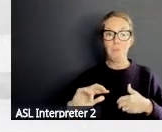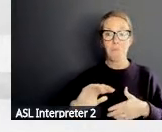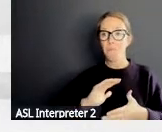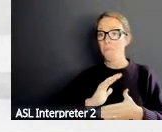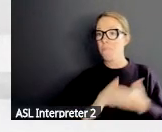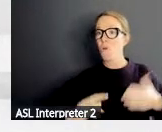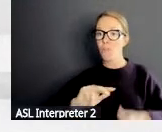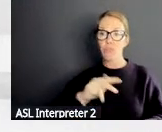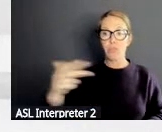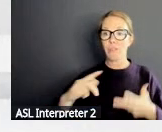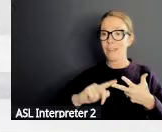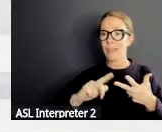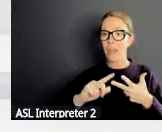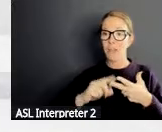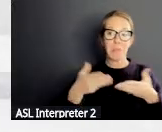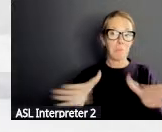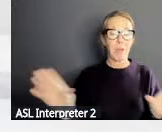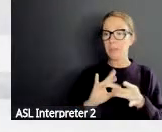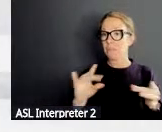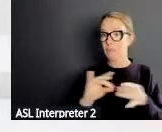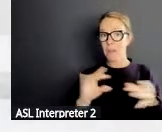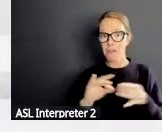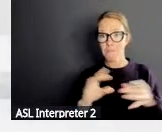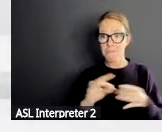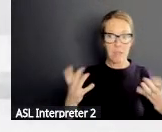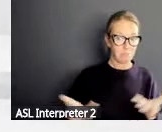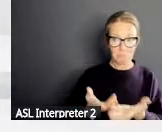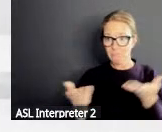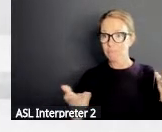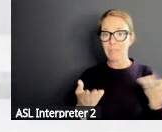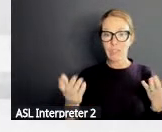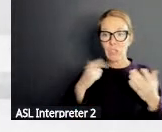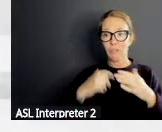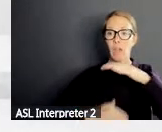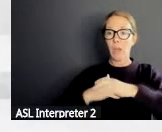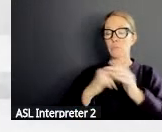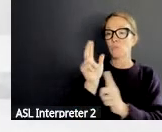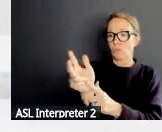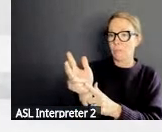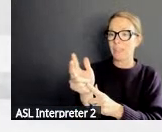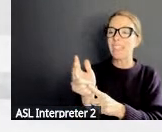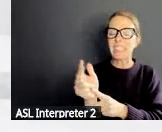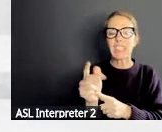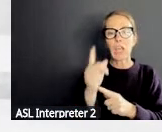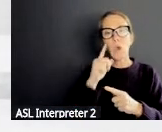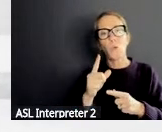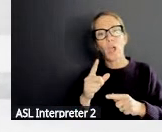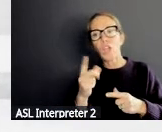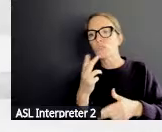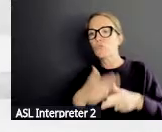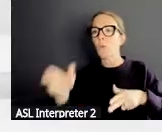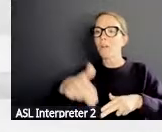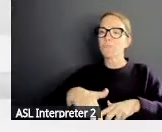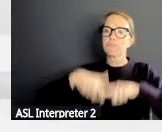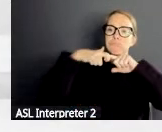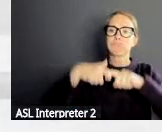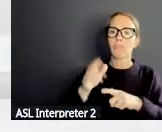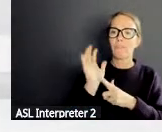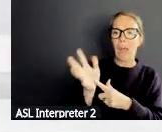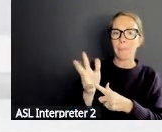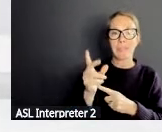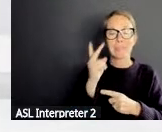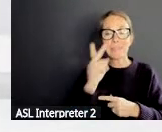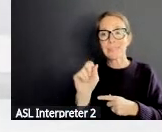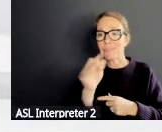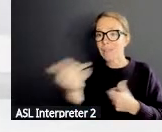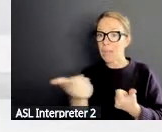meeting, where members of the public can speak up to 3 minutes. We took a quick 5-minute break to see if anyone